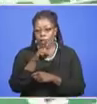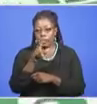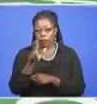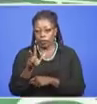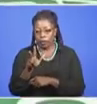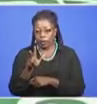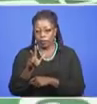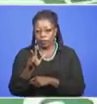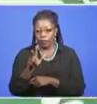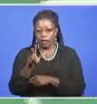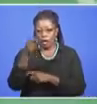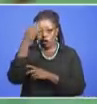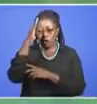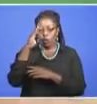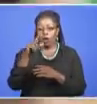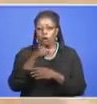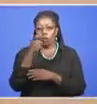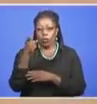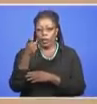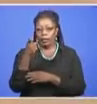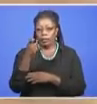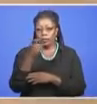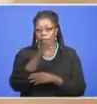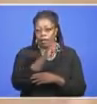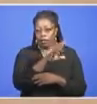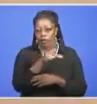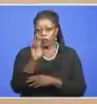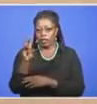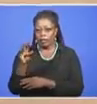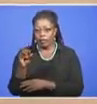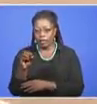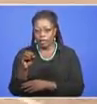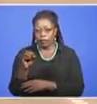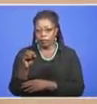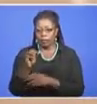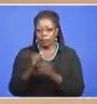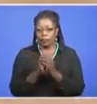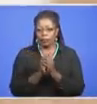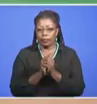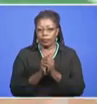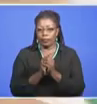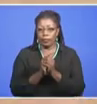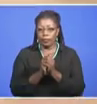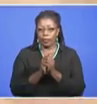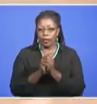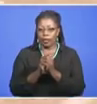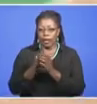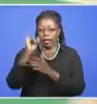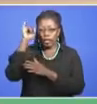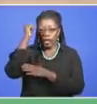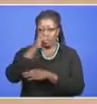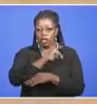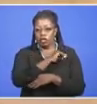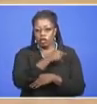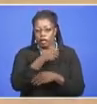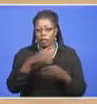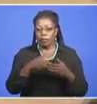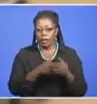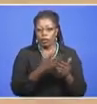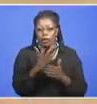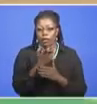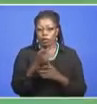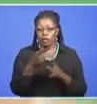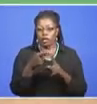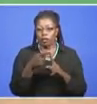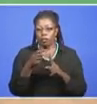the game 97-80. 3 players in double digits for the Bahamas. Jackson Jacob led the way with 13 points,